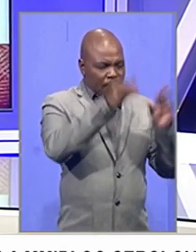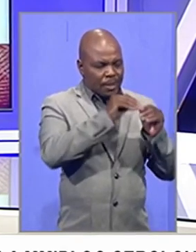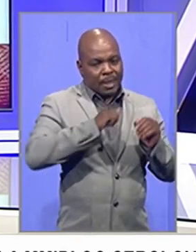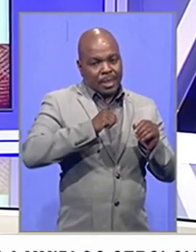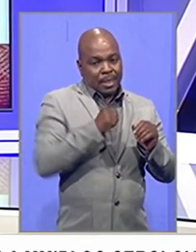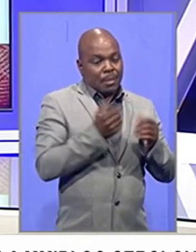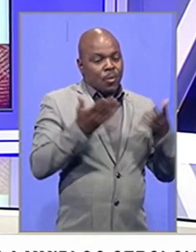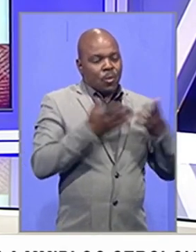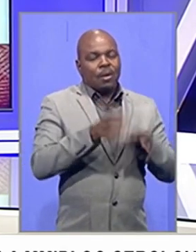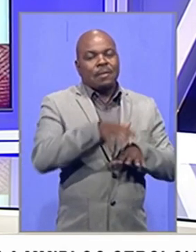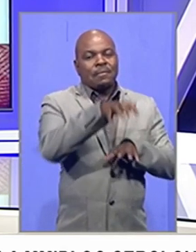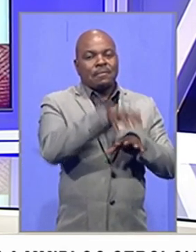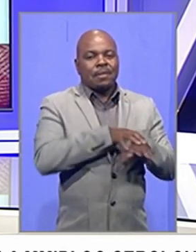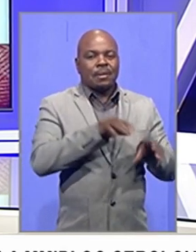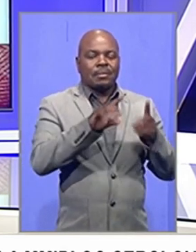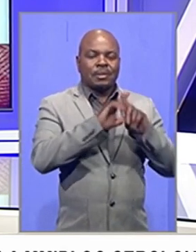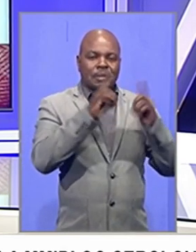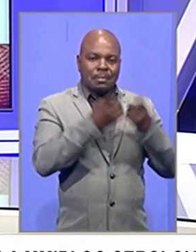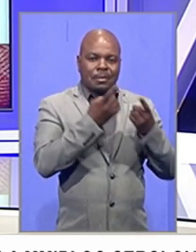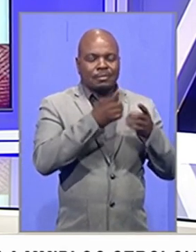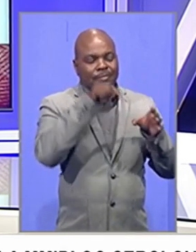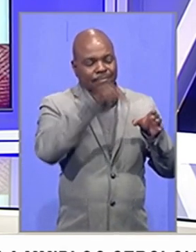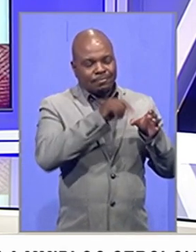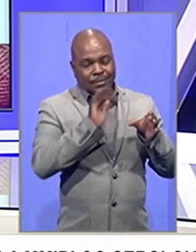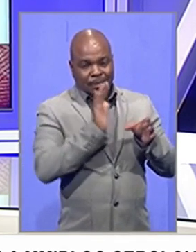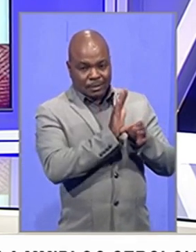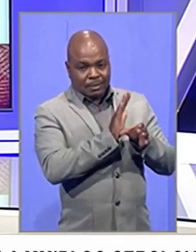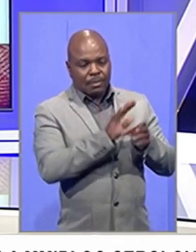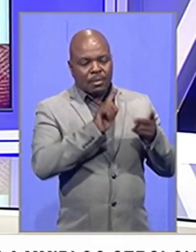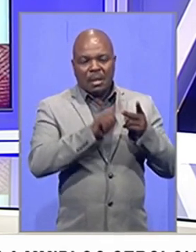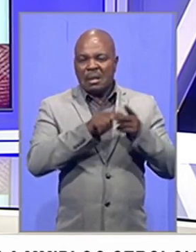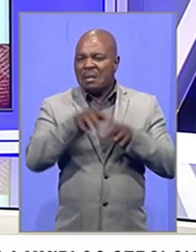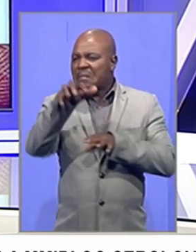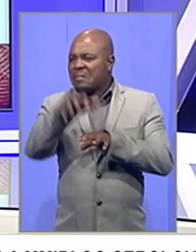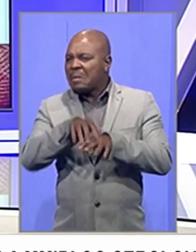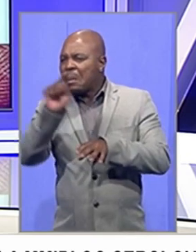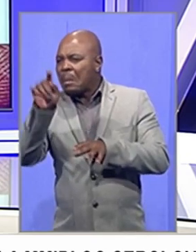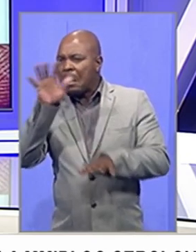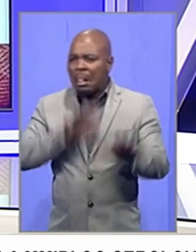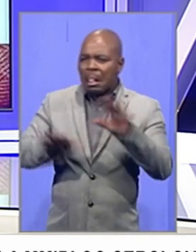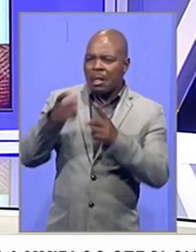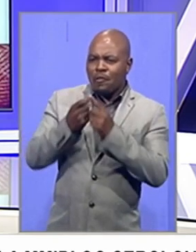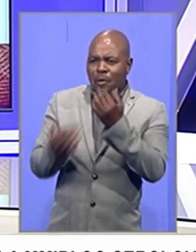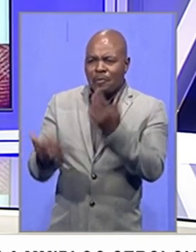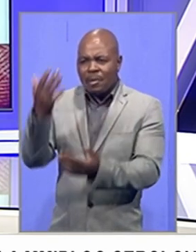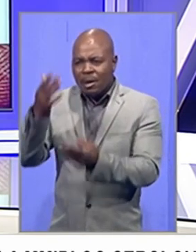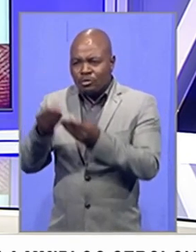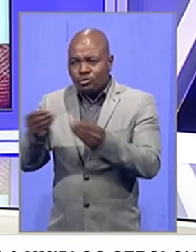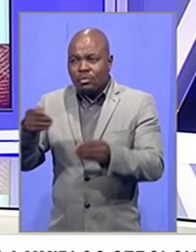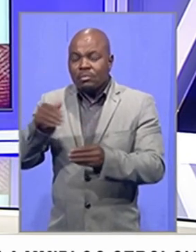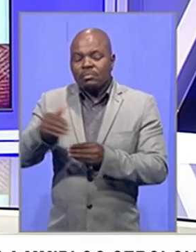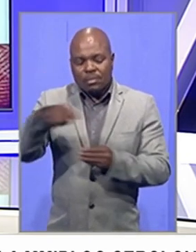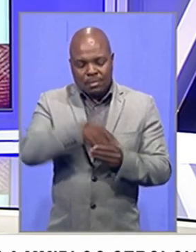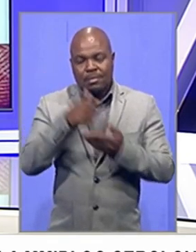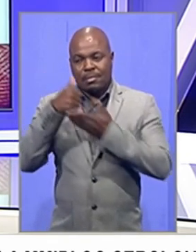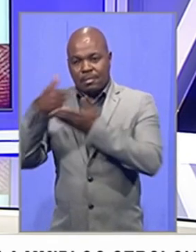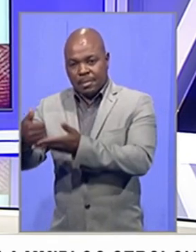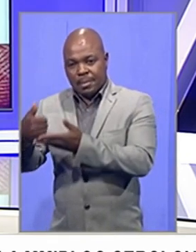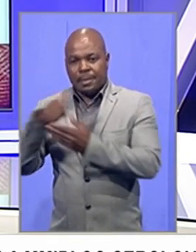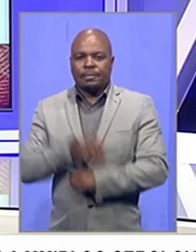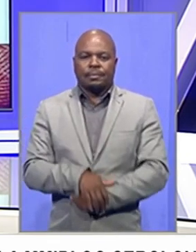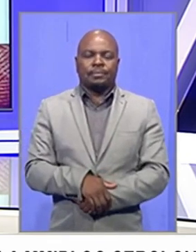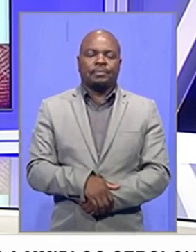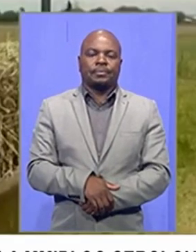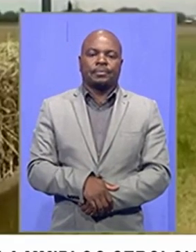ga tlhokomelo ya lefapha la temo go thusa balemirui ba ba ka amiwang ke melelo le komelelo mo isagong.